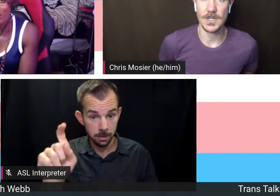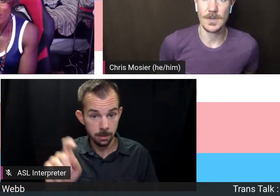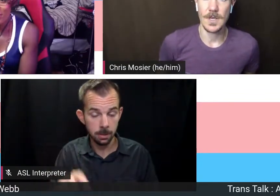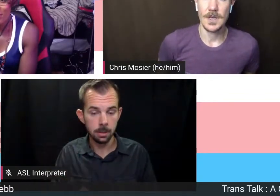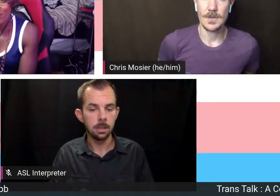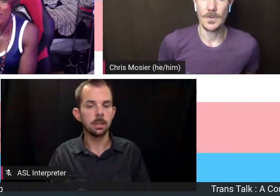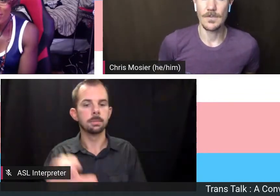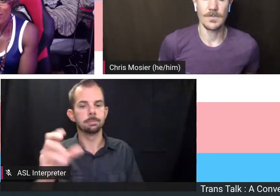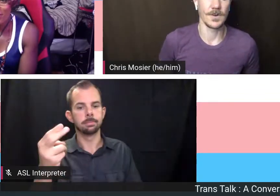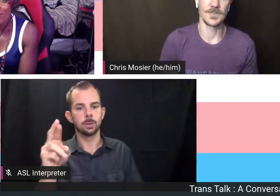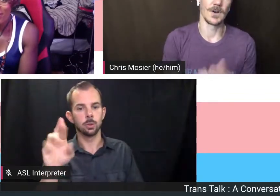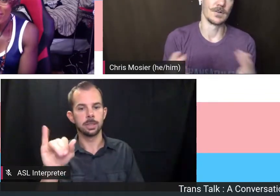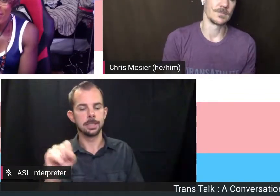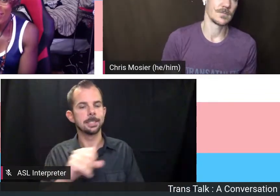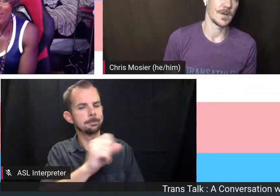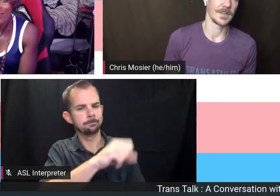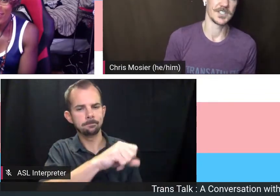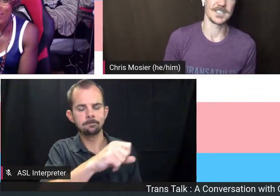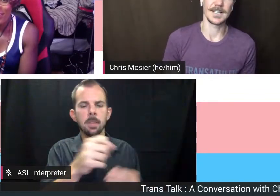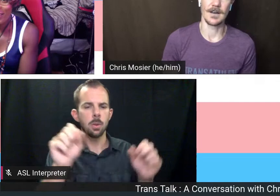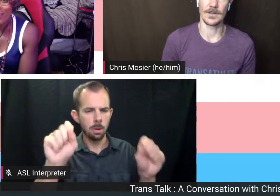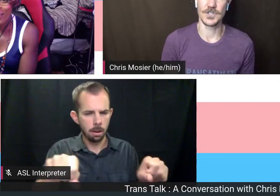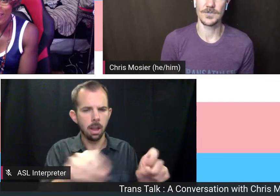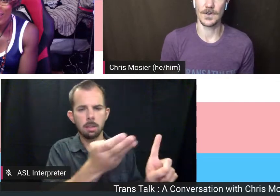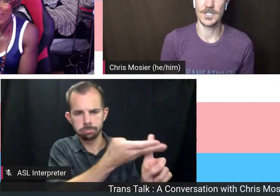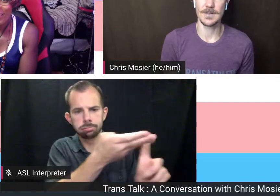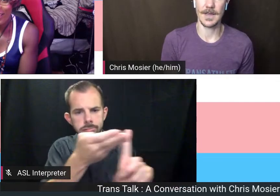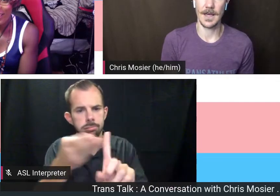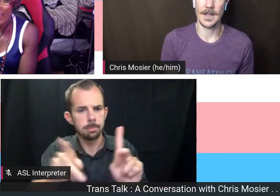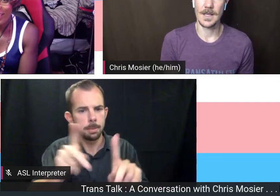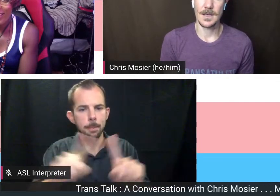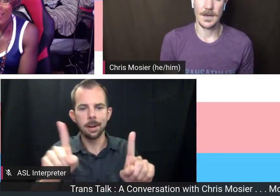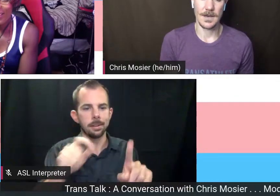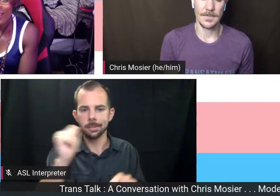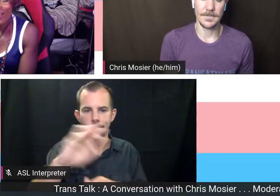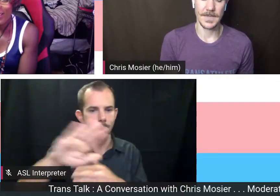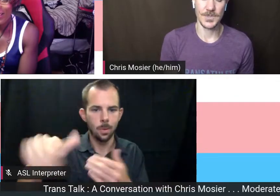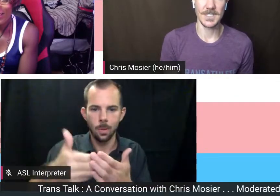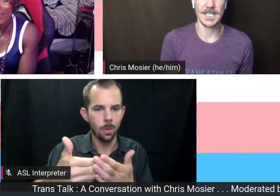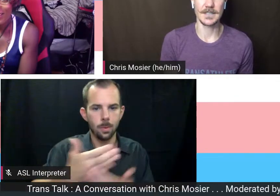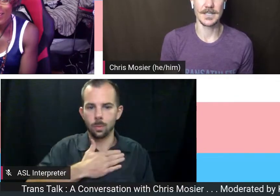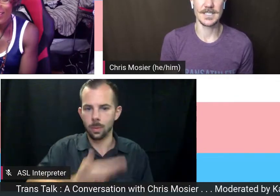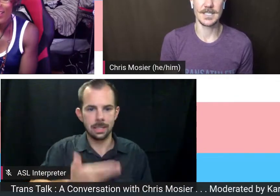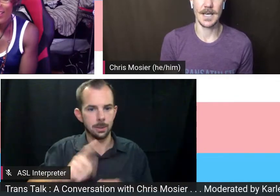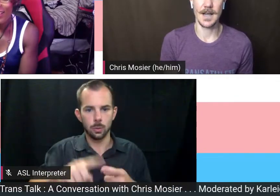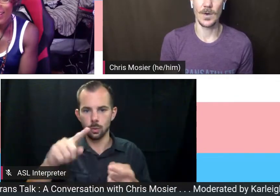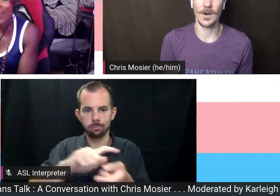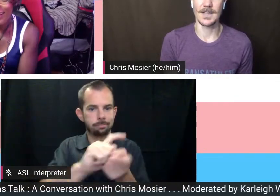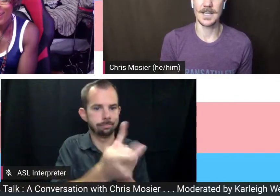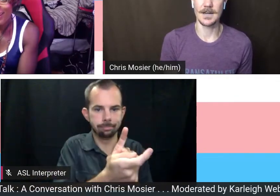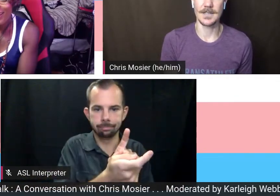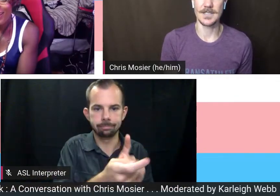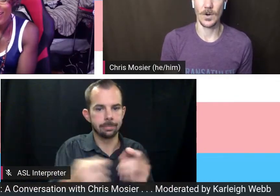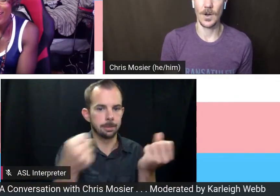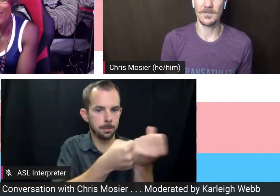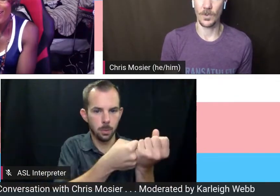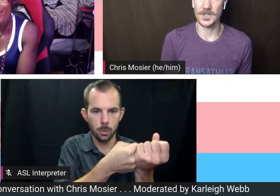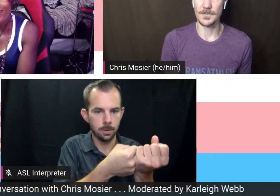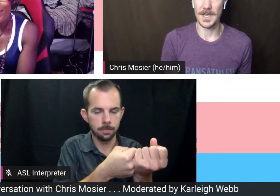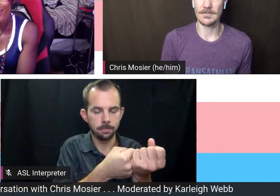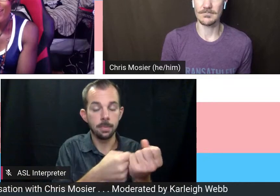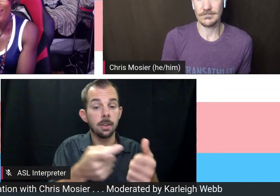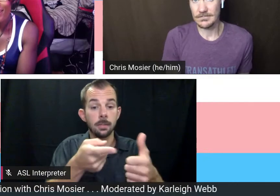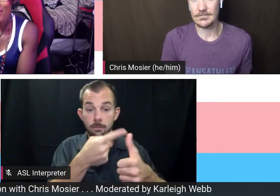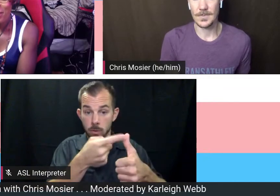right? Especially, first of all, I mean, let's just acknowledge first that it's ridiculous that our identities are up